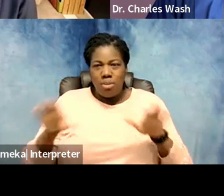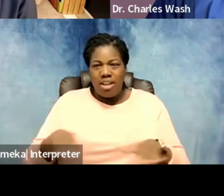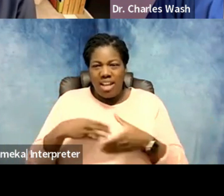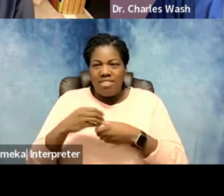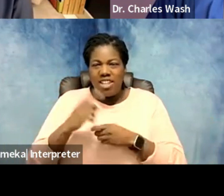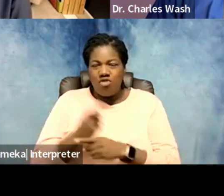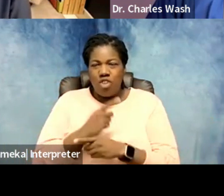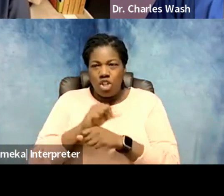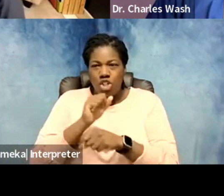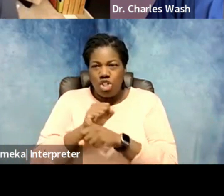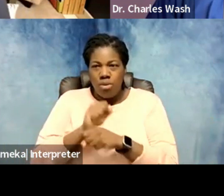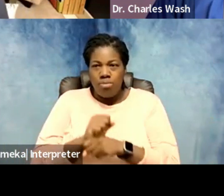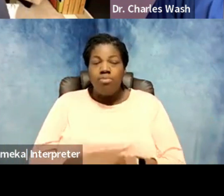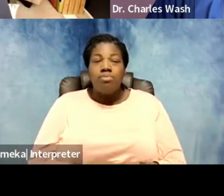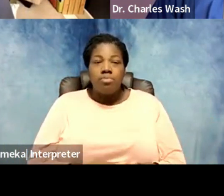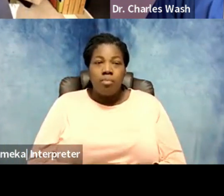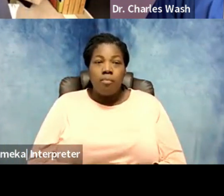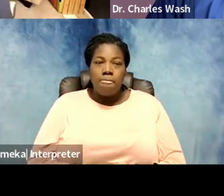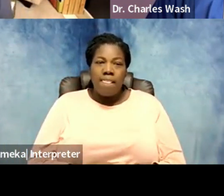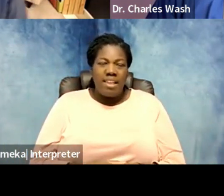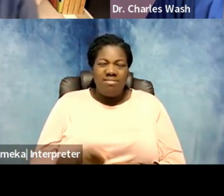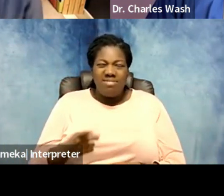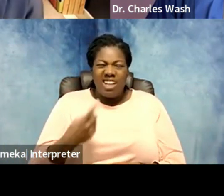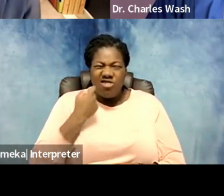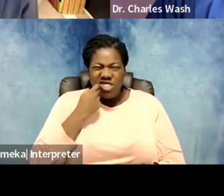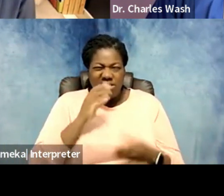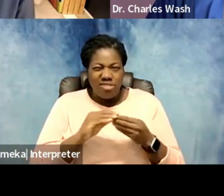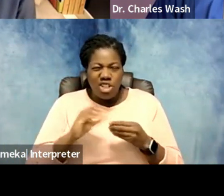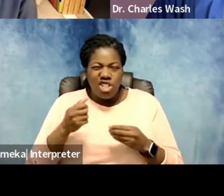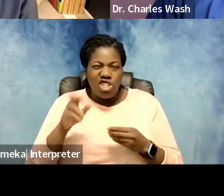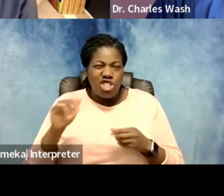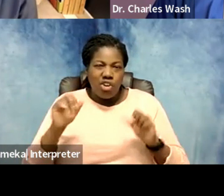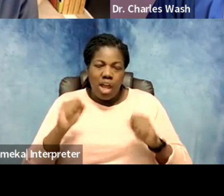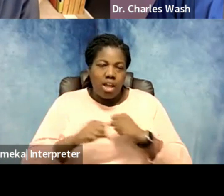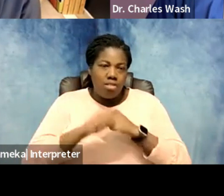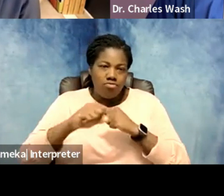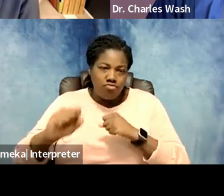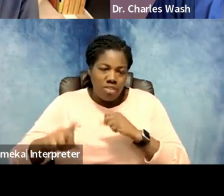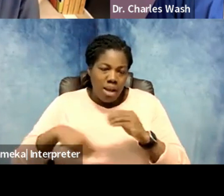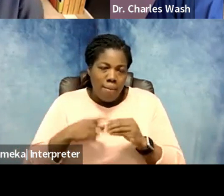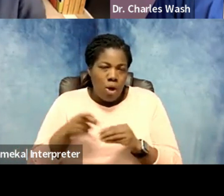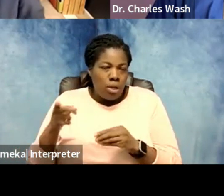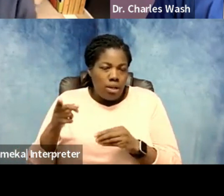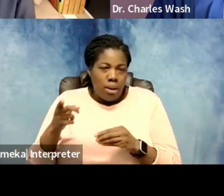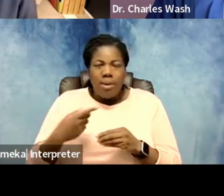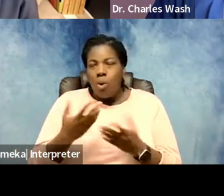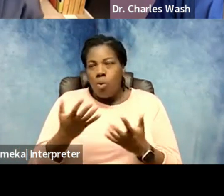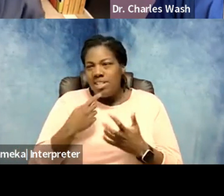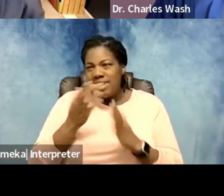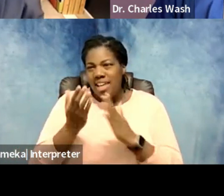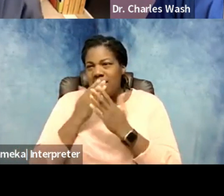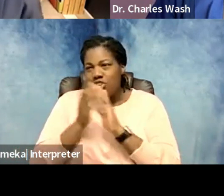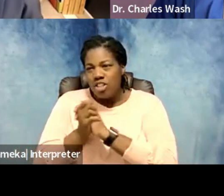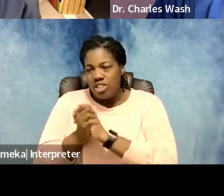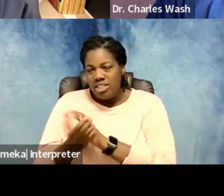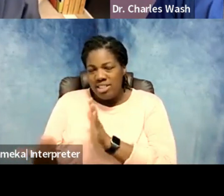his regular duties at COSI. Like I told Charity earlier, I could go on and on, but I will finish by saying congratulations again to